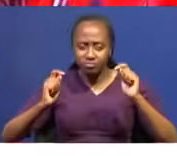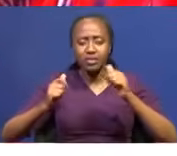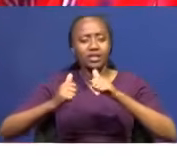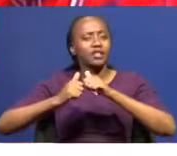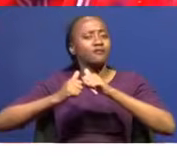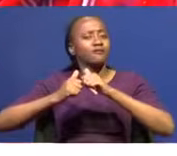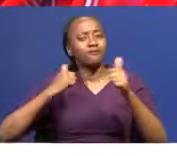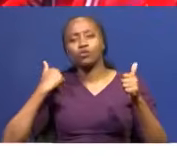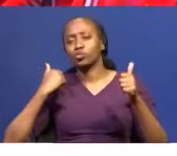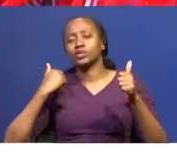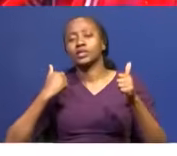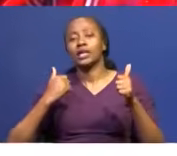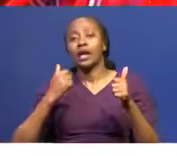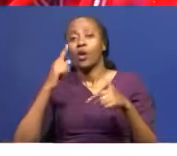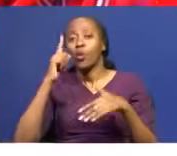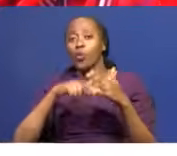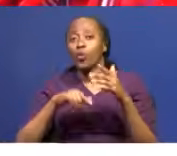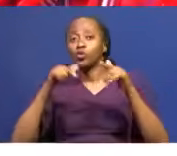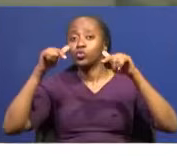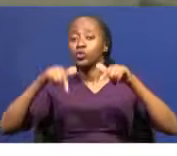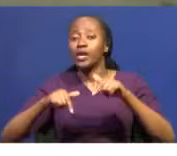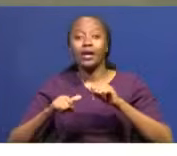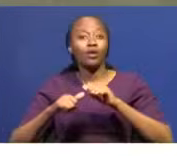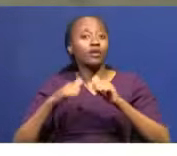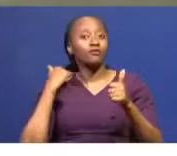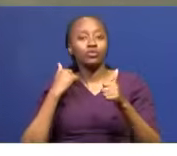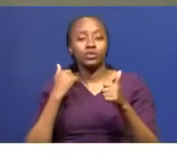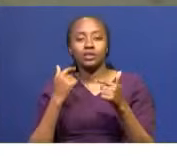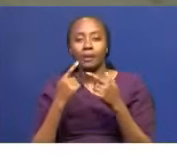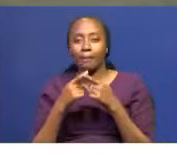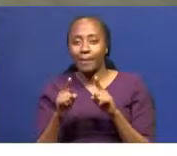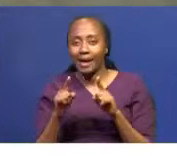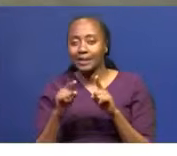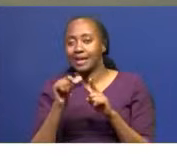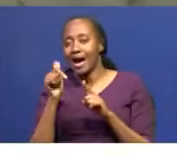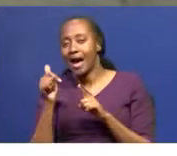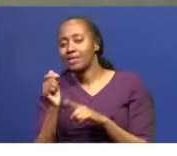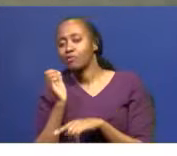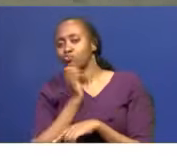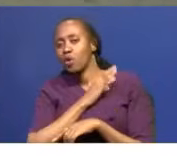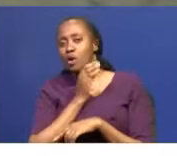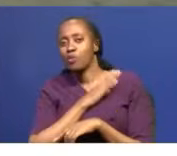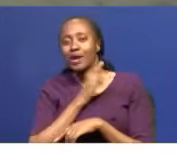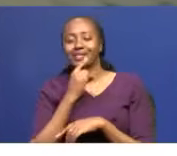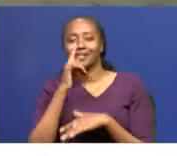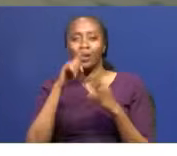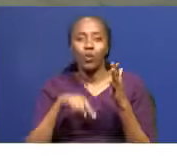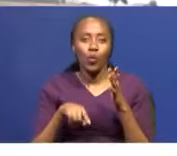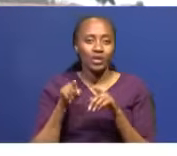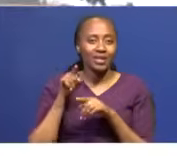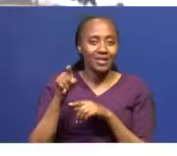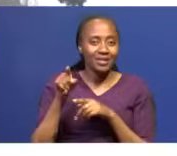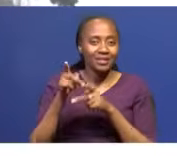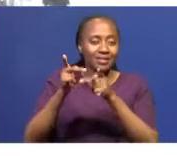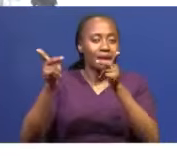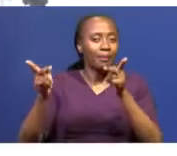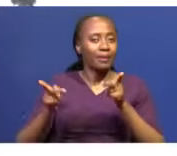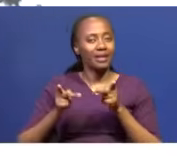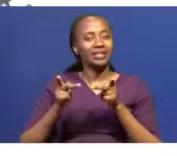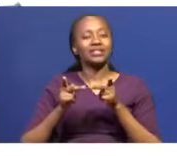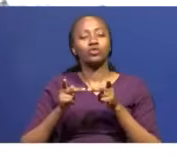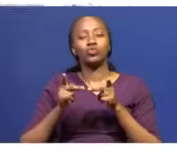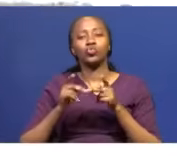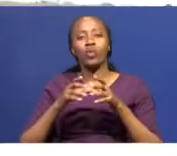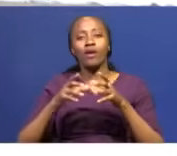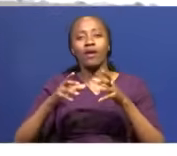kukataa. Kusema ya kwamba hatutaki. Among grievances by residents is the refusal by the facility to extend one of the